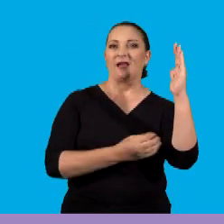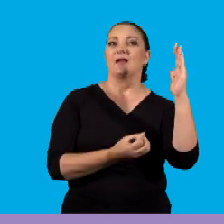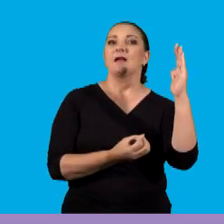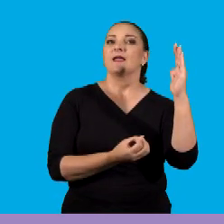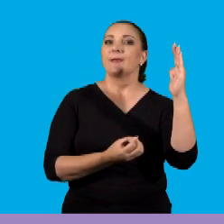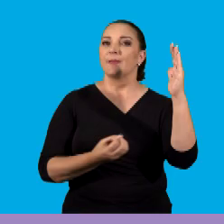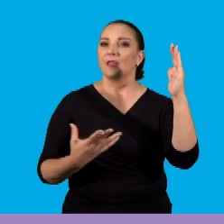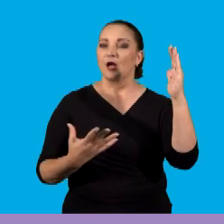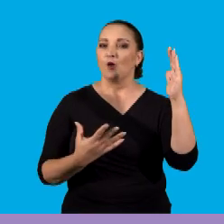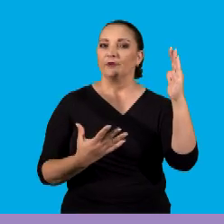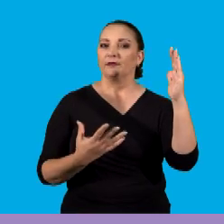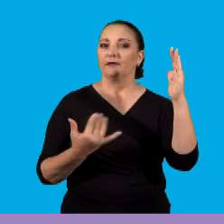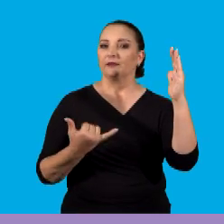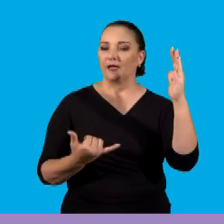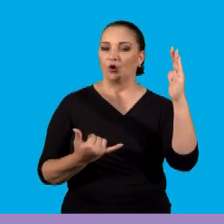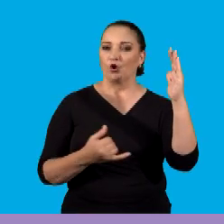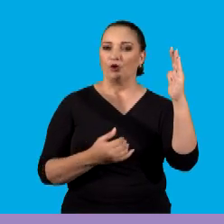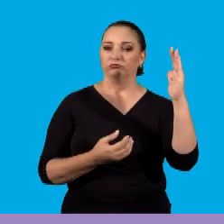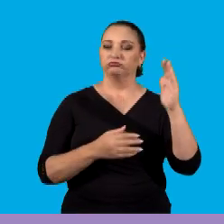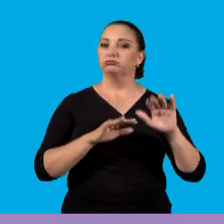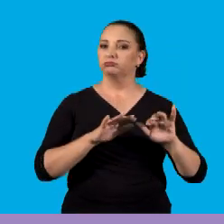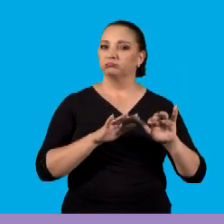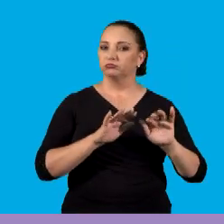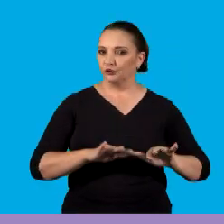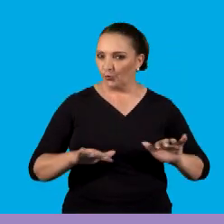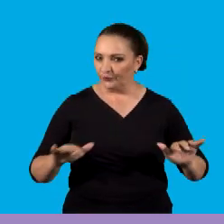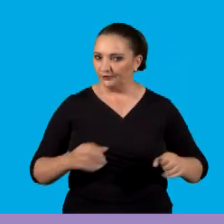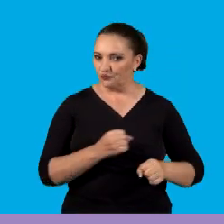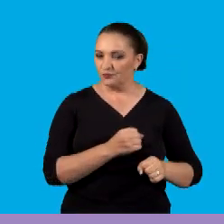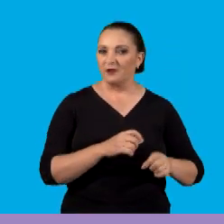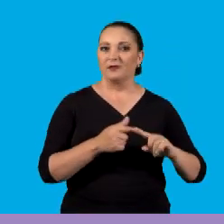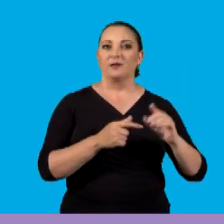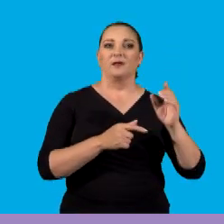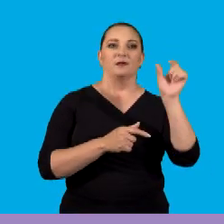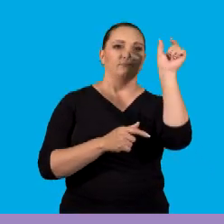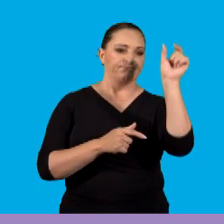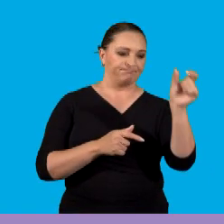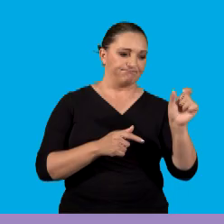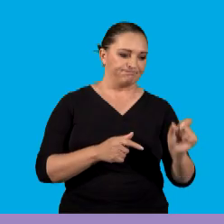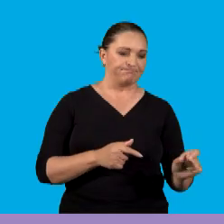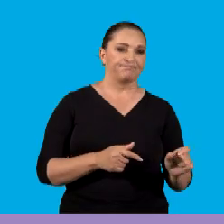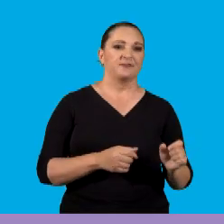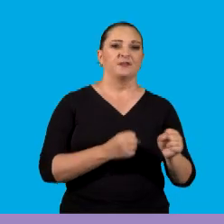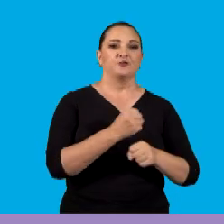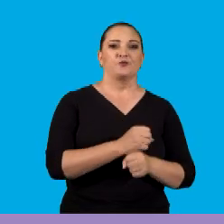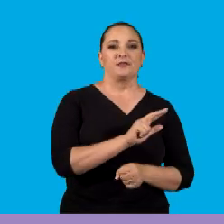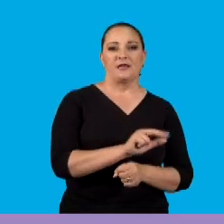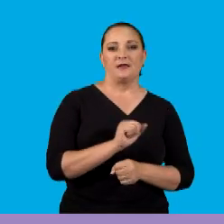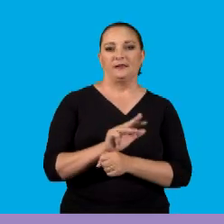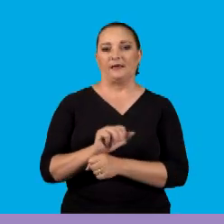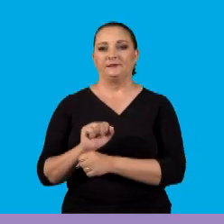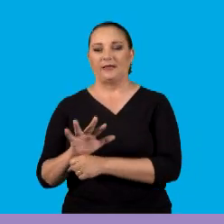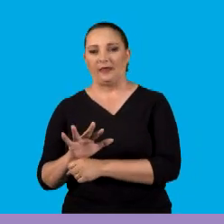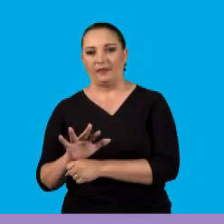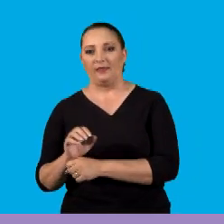vertical, we have the number of learners, and on the horizontal, we have the grade. So we have the grade 8s, the grade